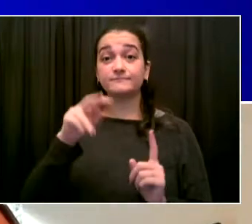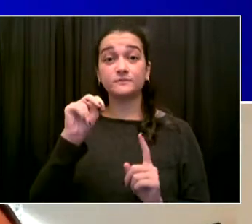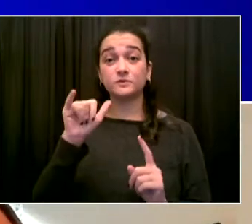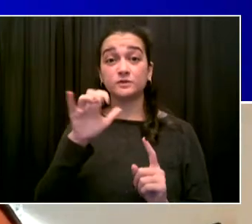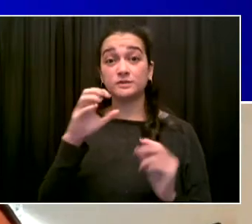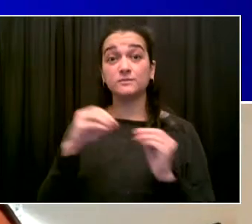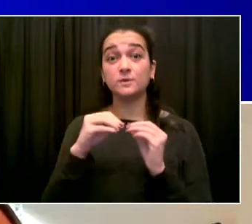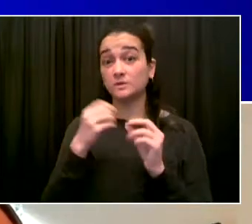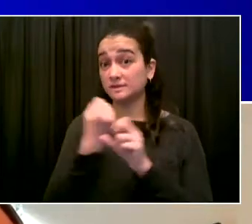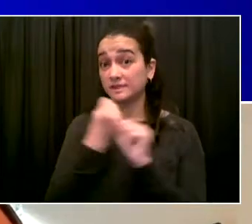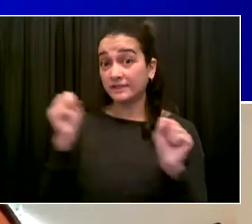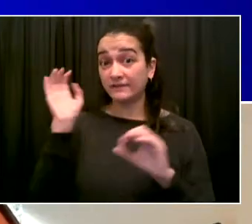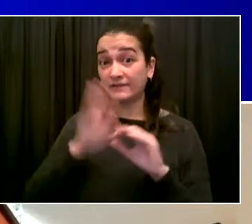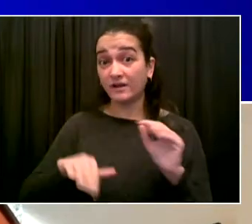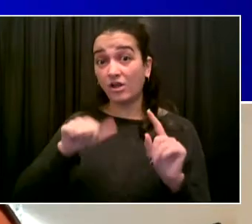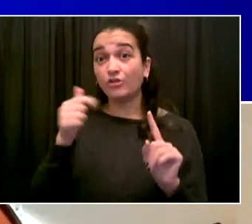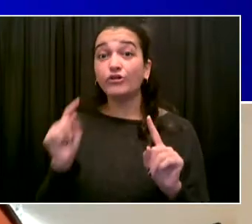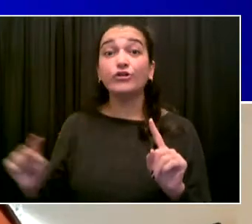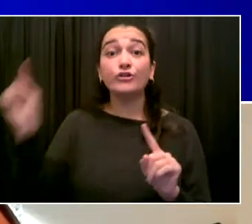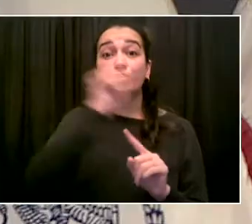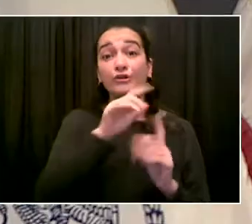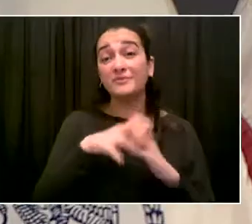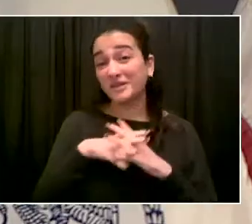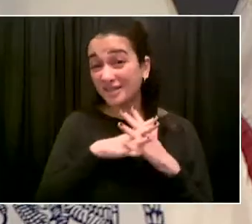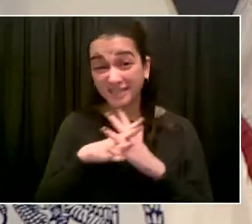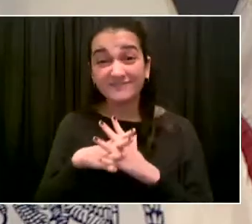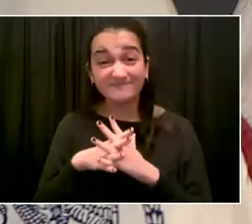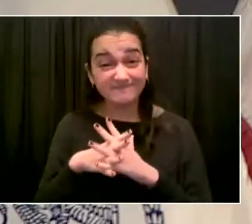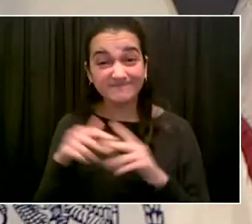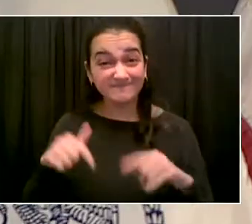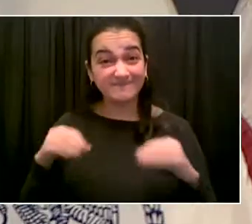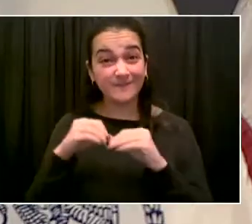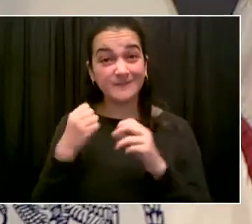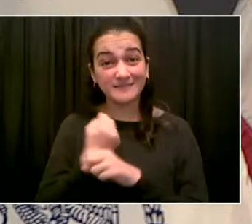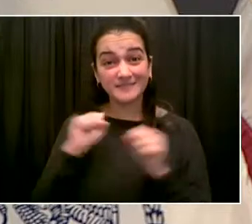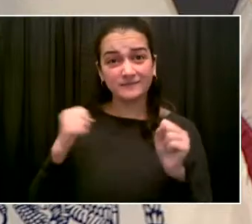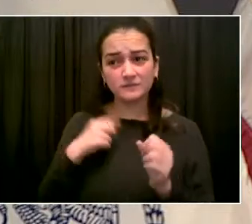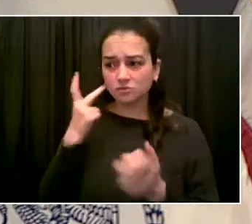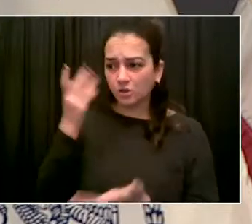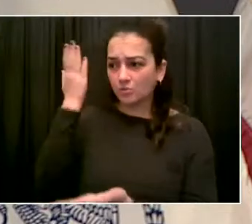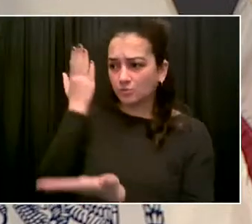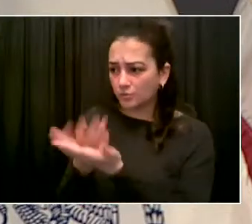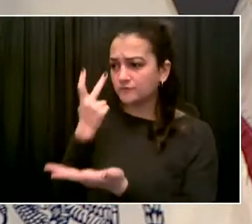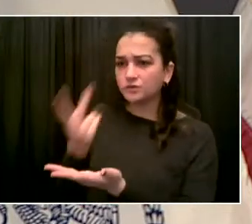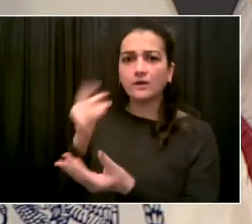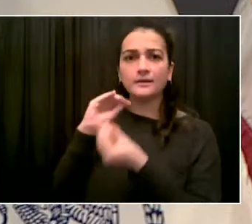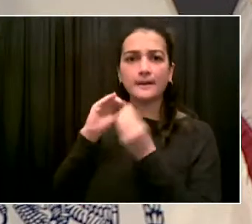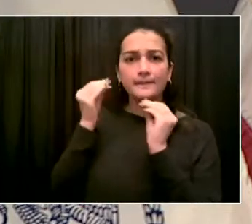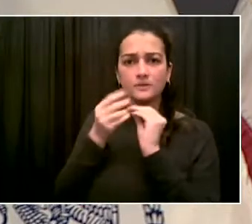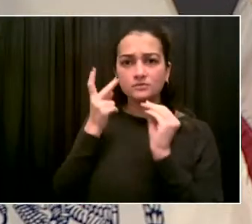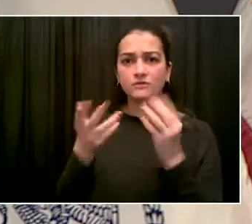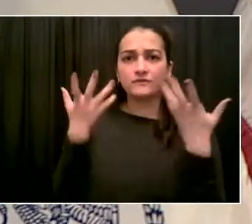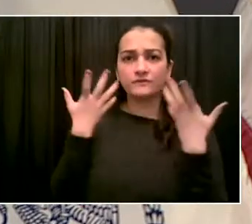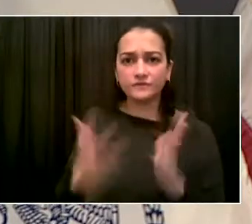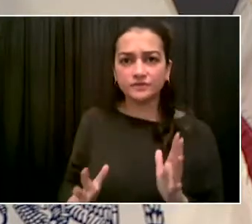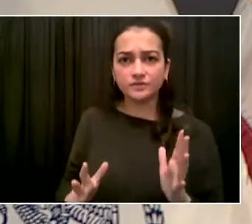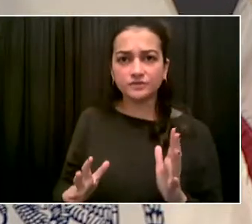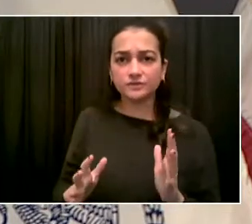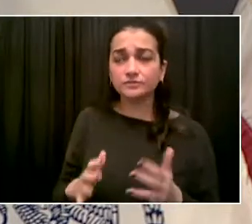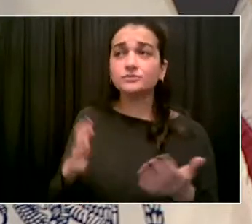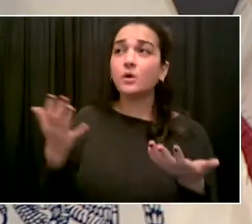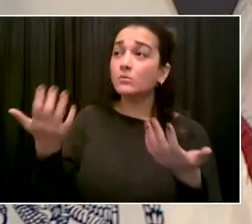travelers are voting with their feet. They're coming here. We welcome travelers from all around the world. We're particularly anxious to see those travelers come back from the